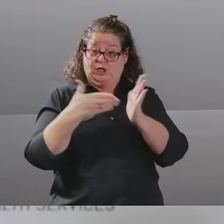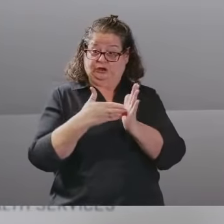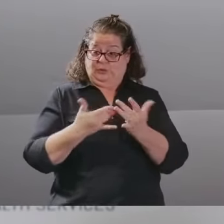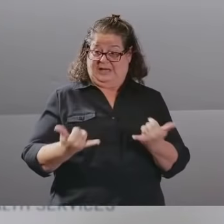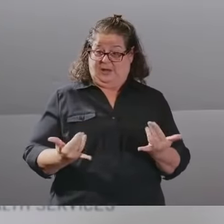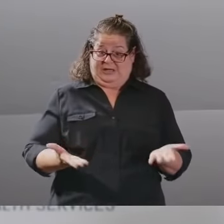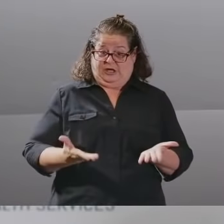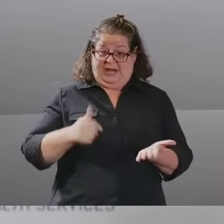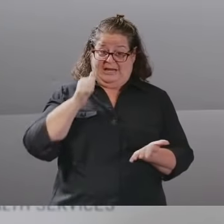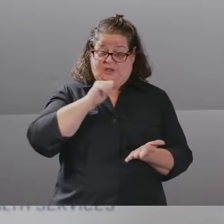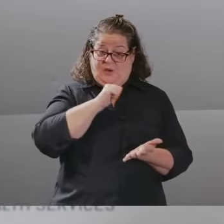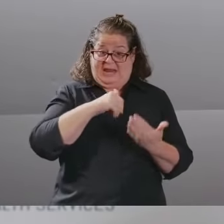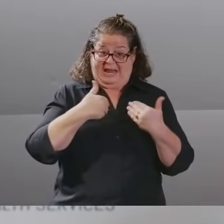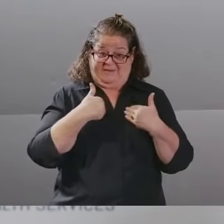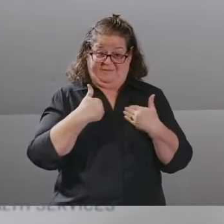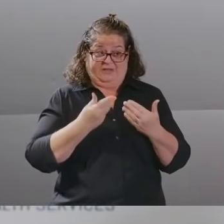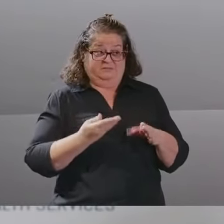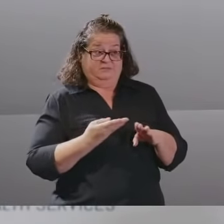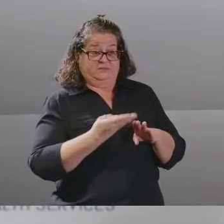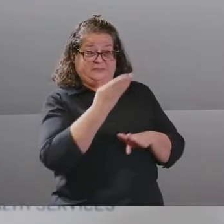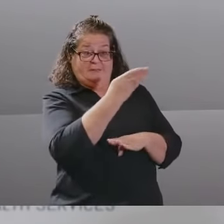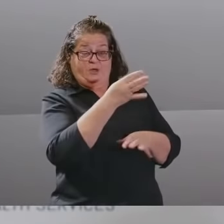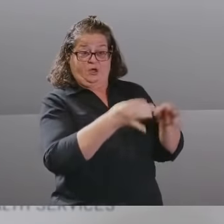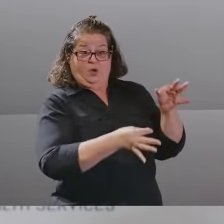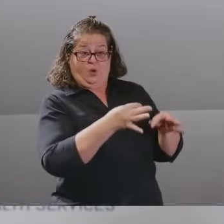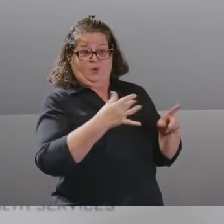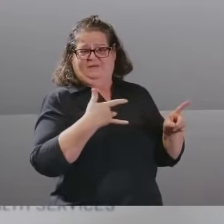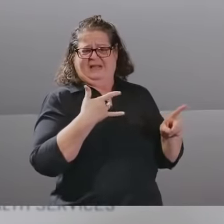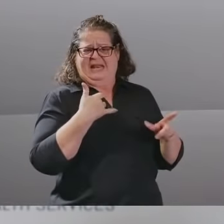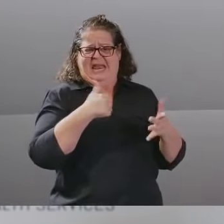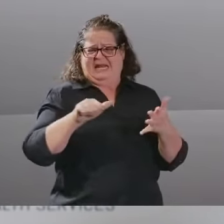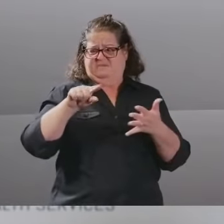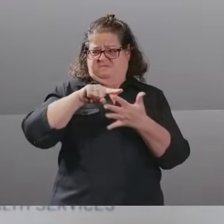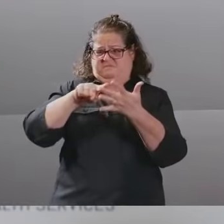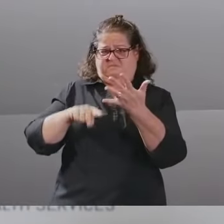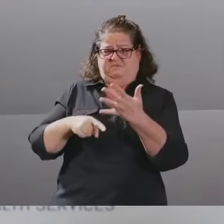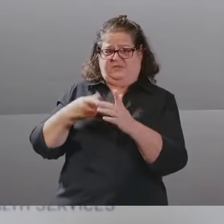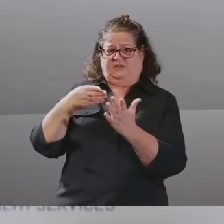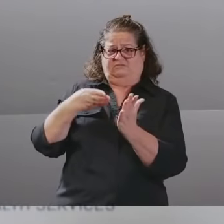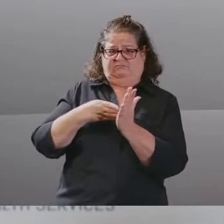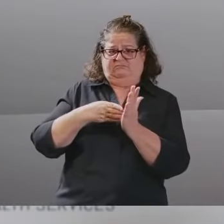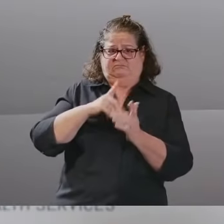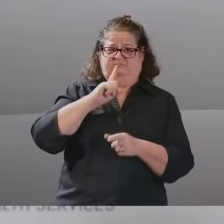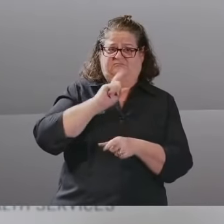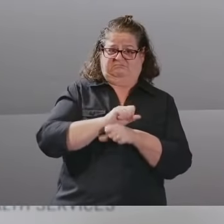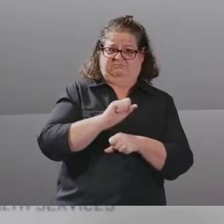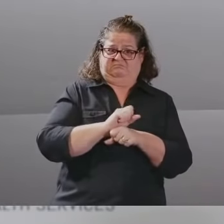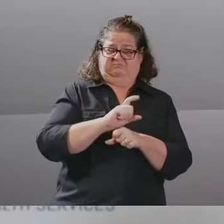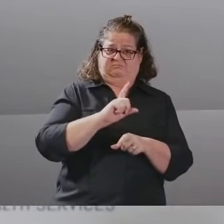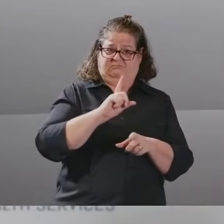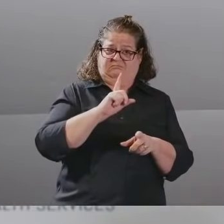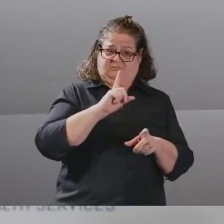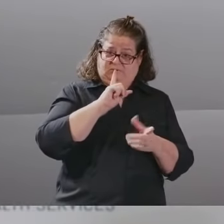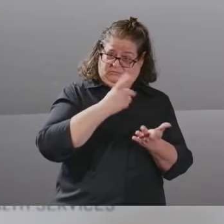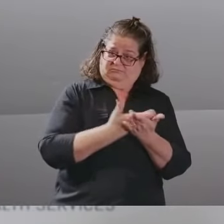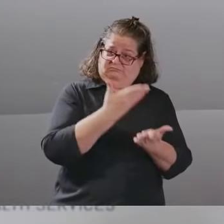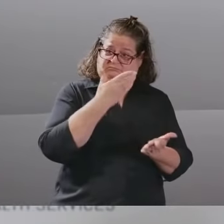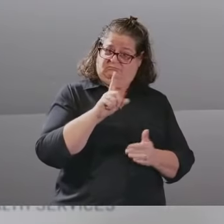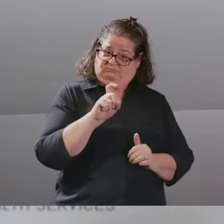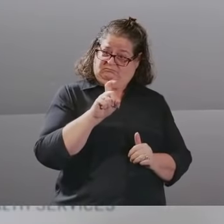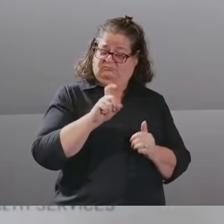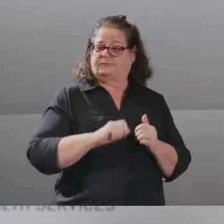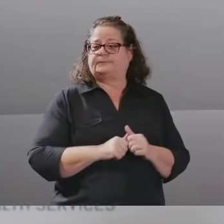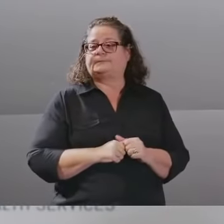courts? Do you see any legitimacy to any of these lawsuits? Well, Dennis, I mean, I think that lawsuit's actually being heard